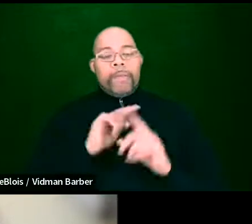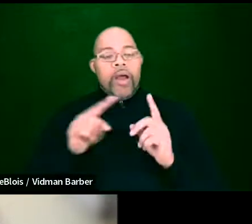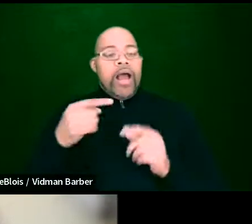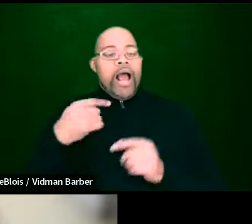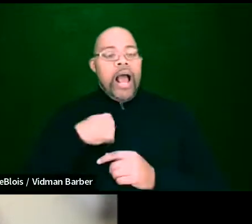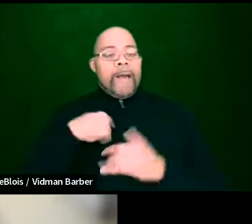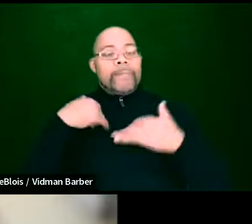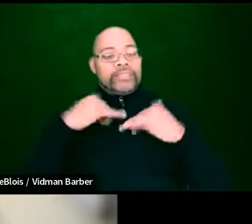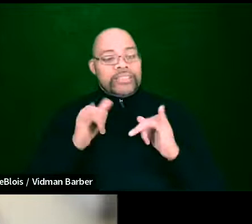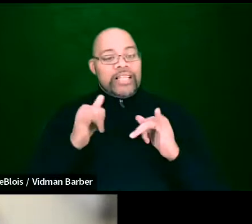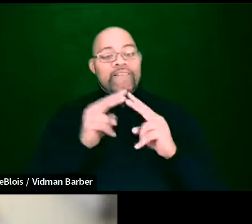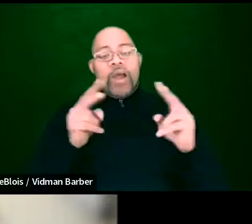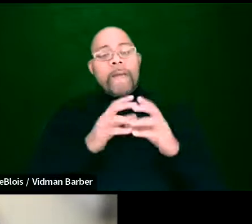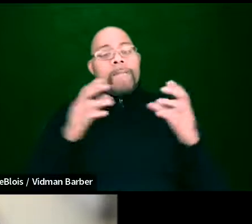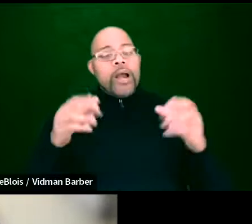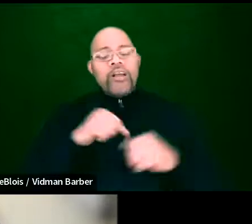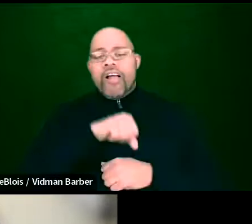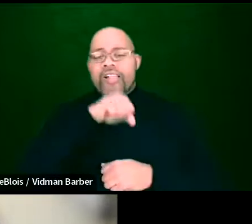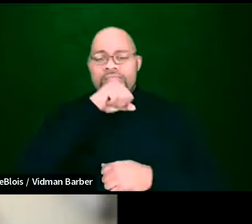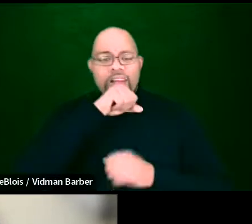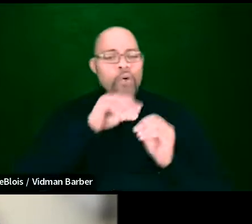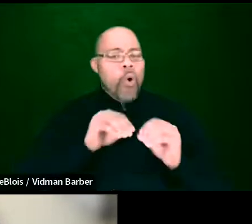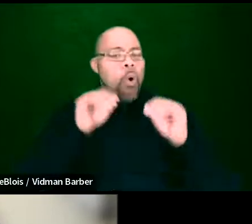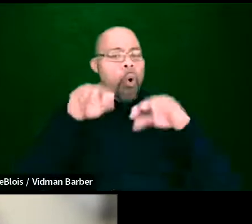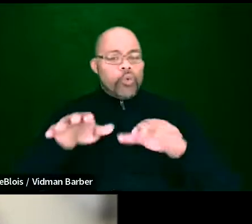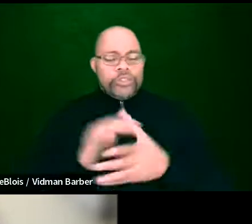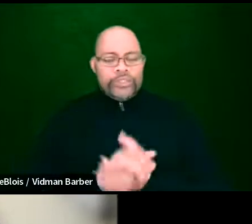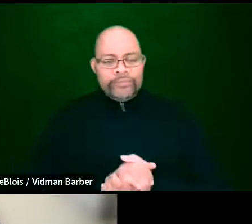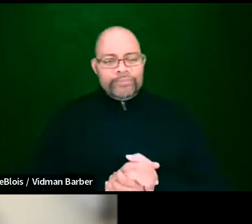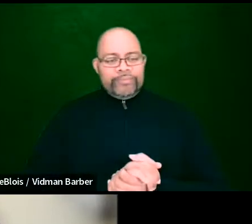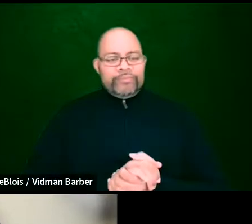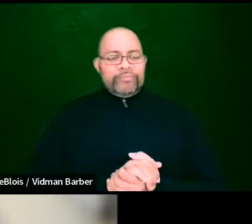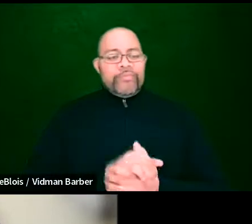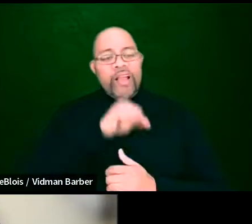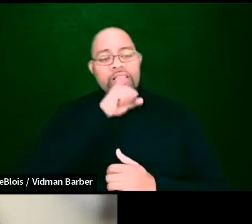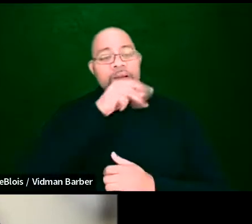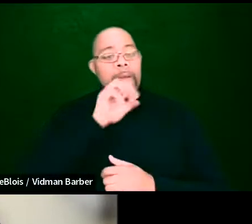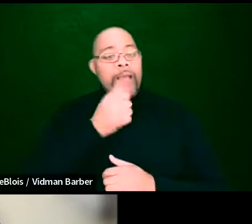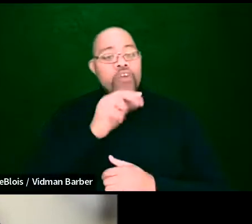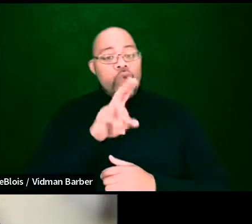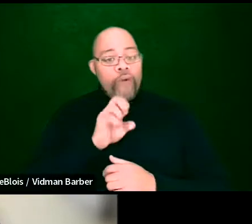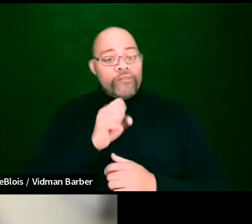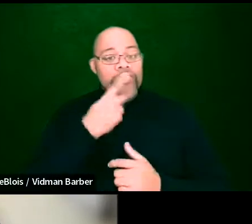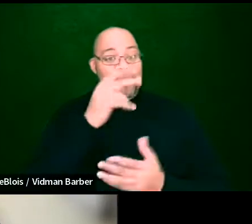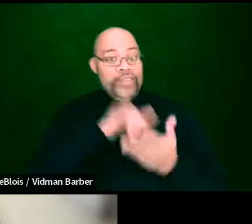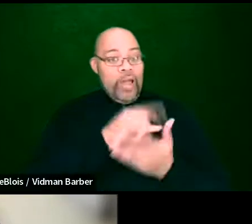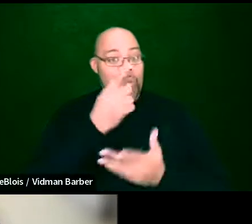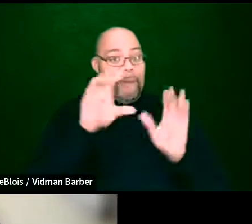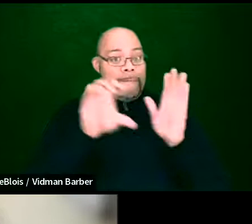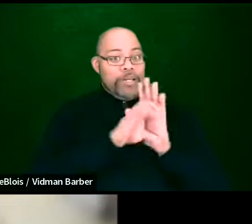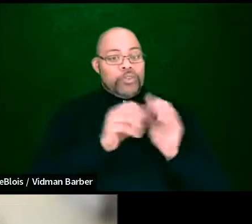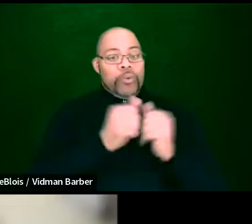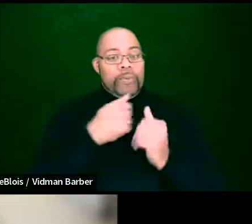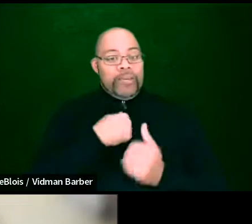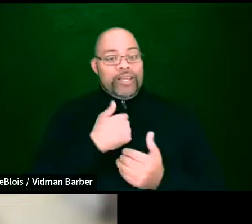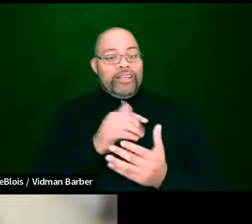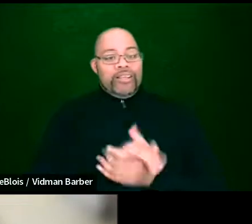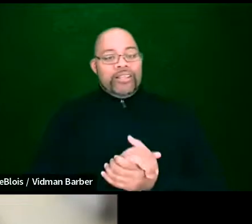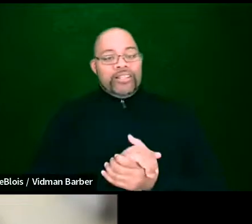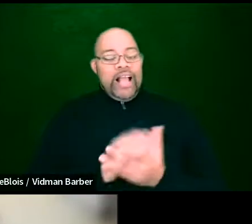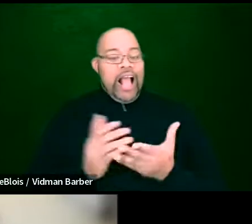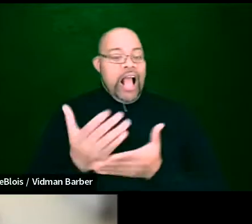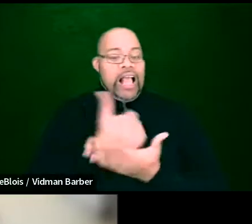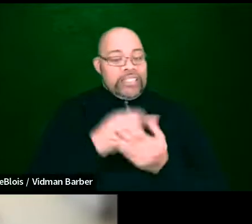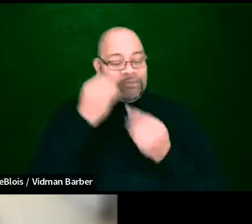am still very much in love with the ocean. I love mangroves. You saw that one photo with me, collecting